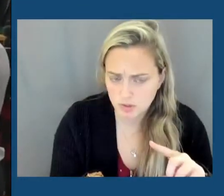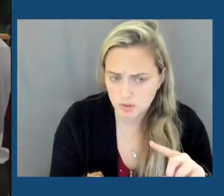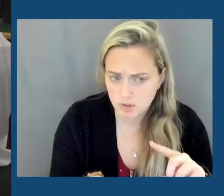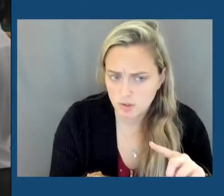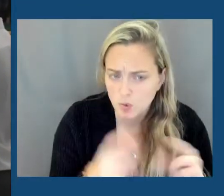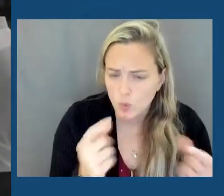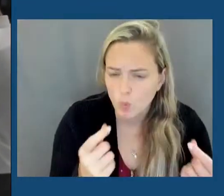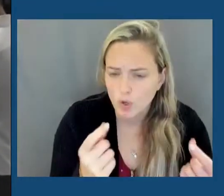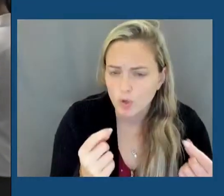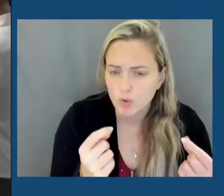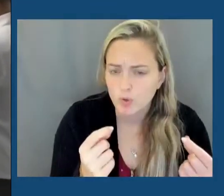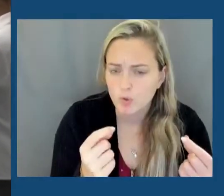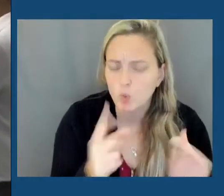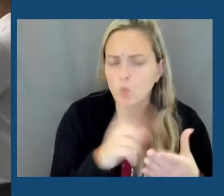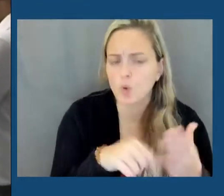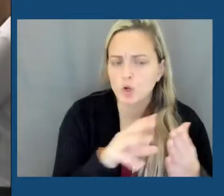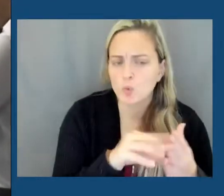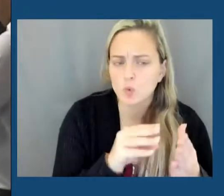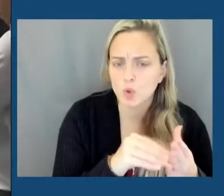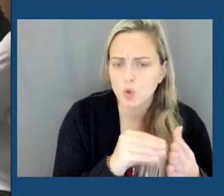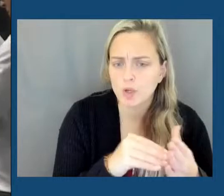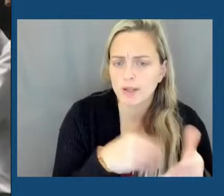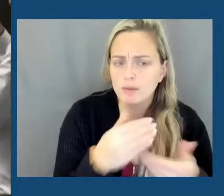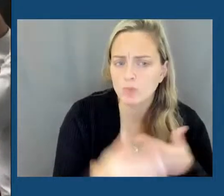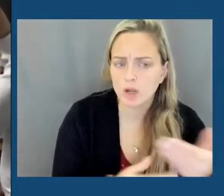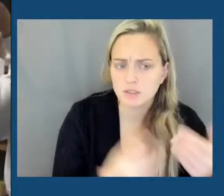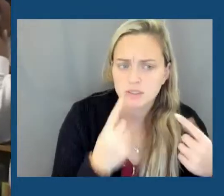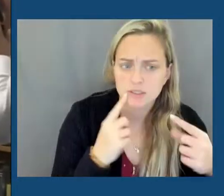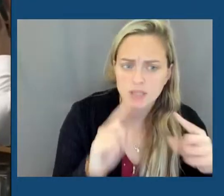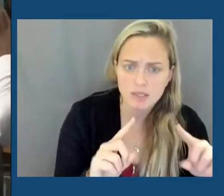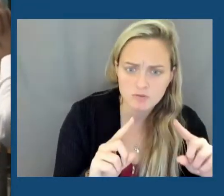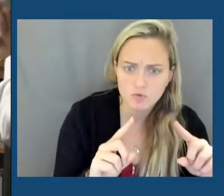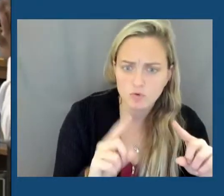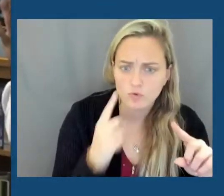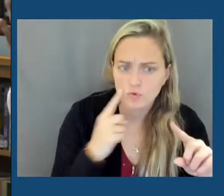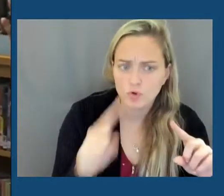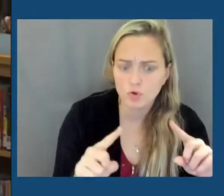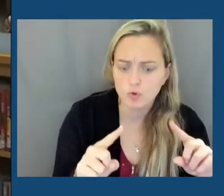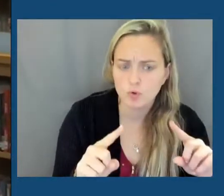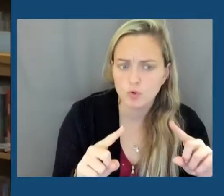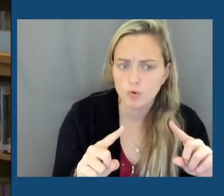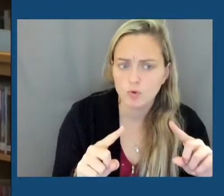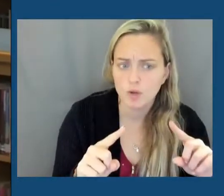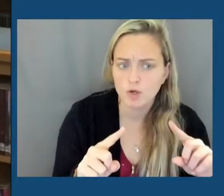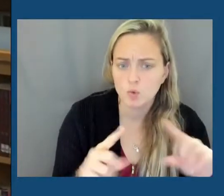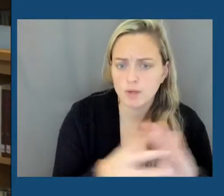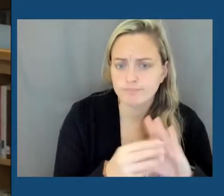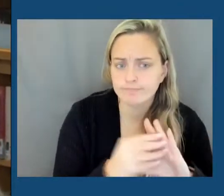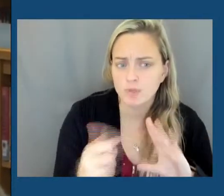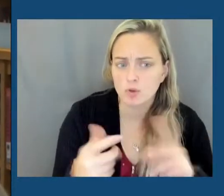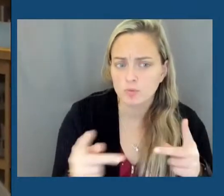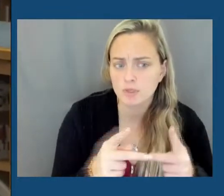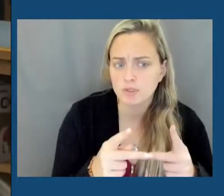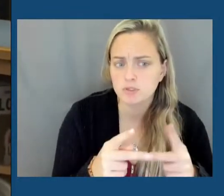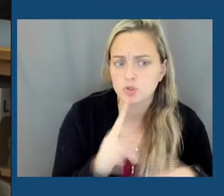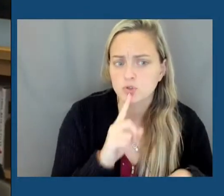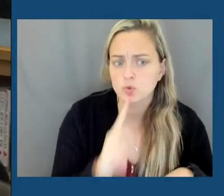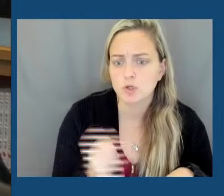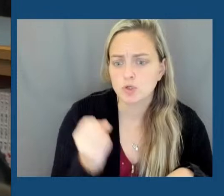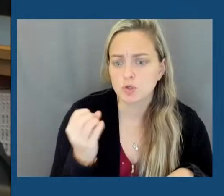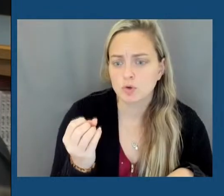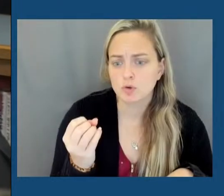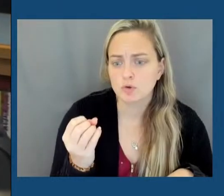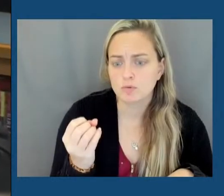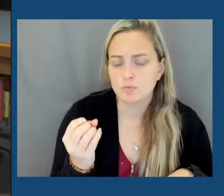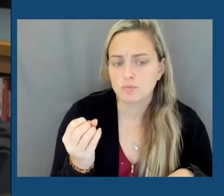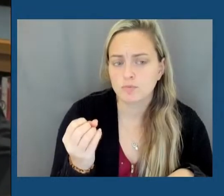pilot that has made it successful and that we should, replicate in other places? Sure. So I